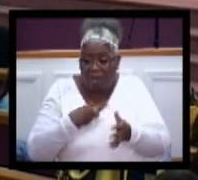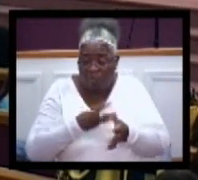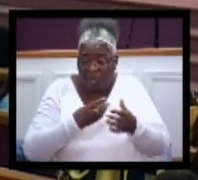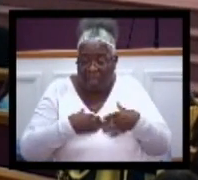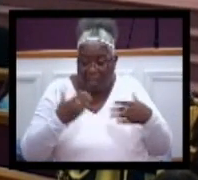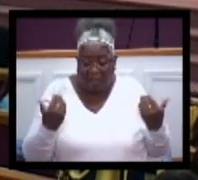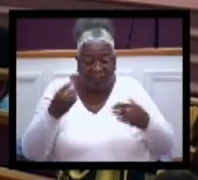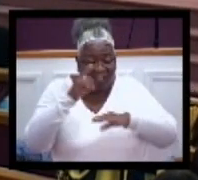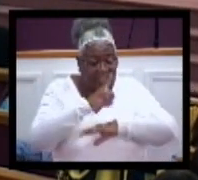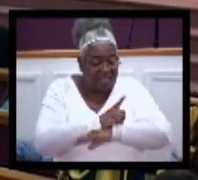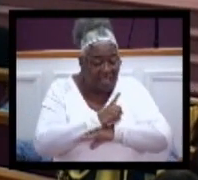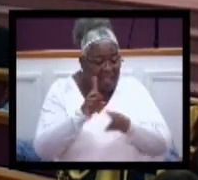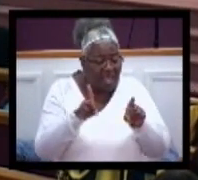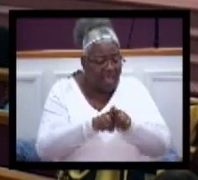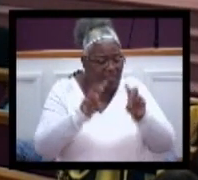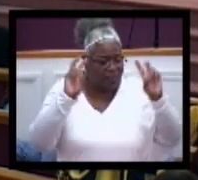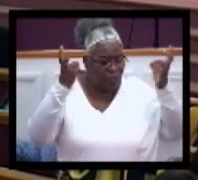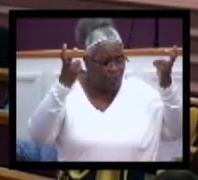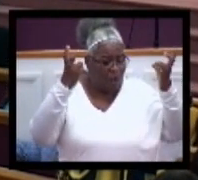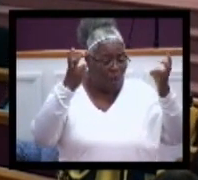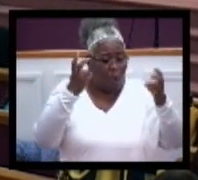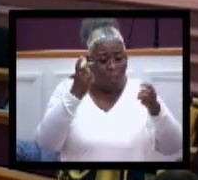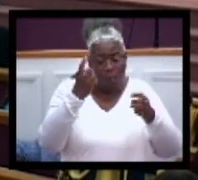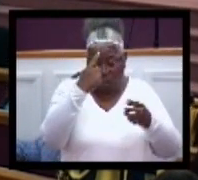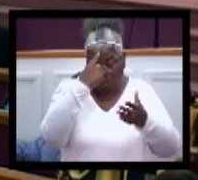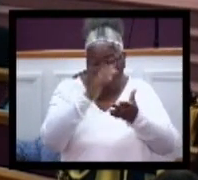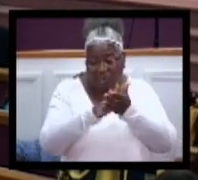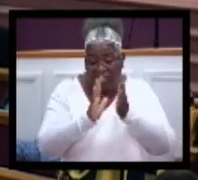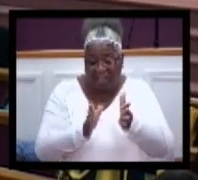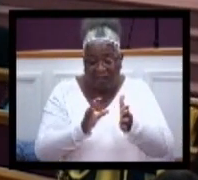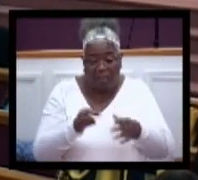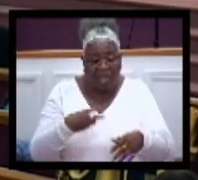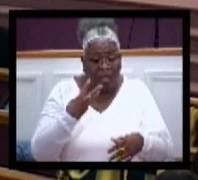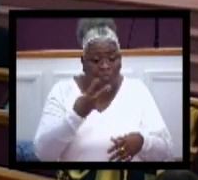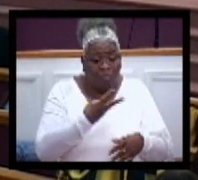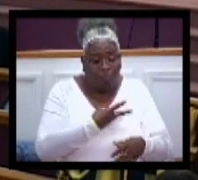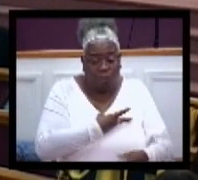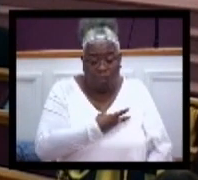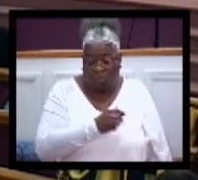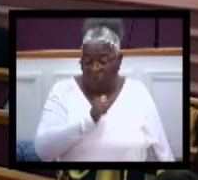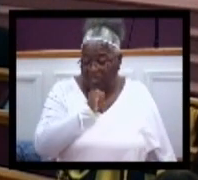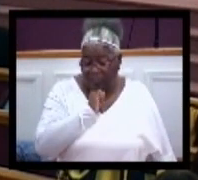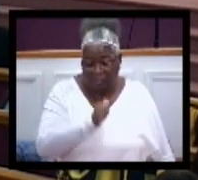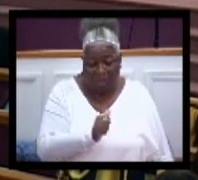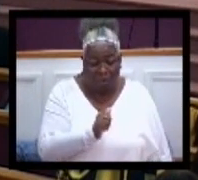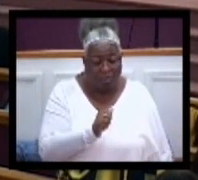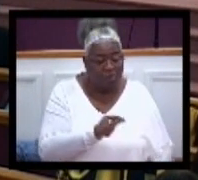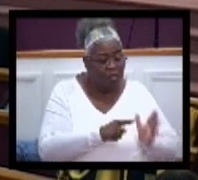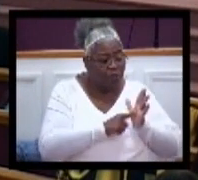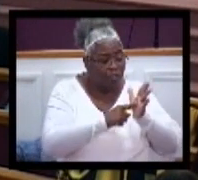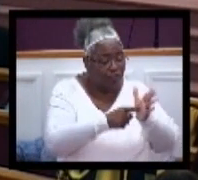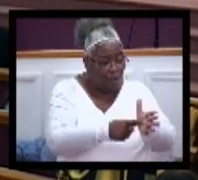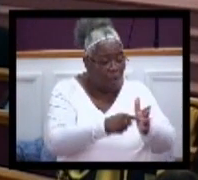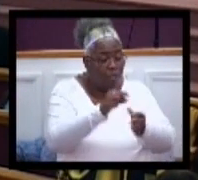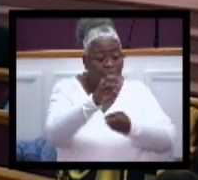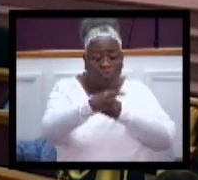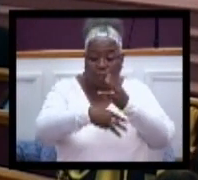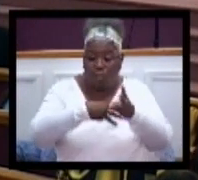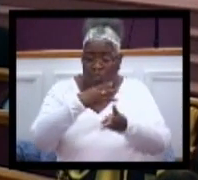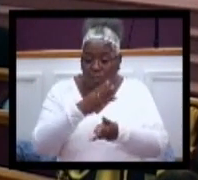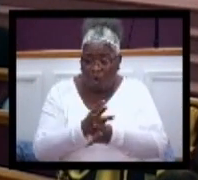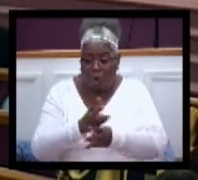today as so-called believers, we do not show the world